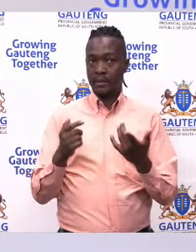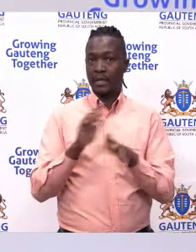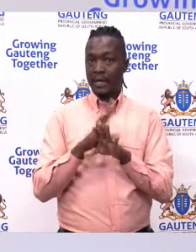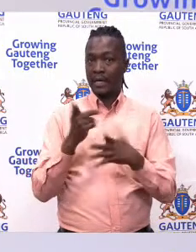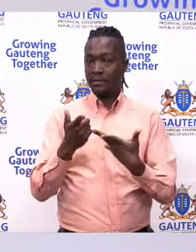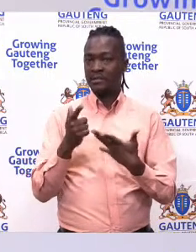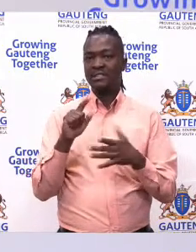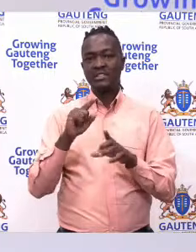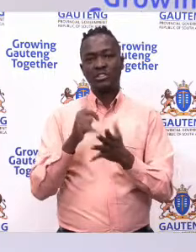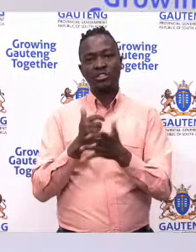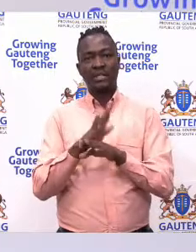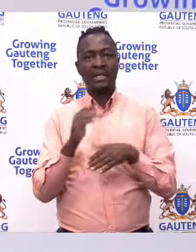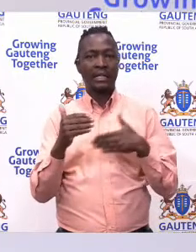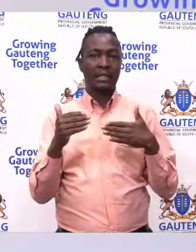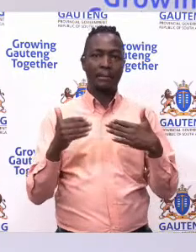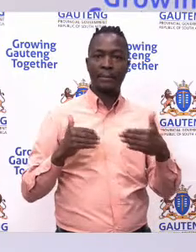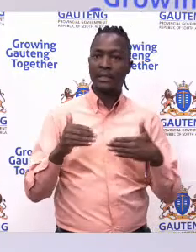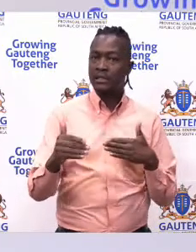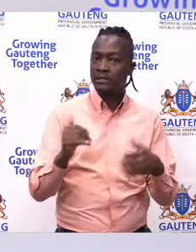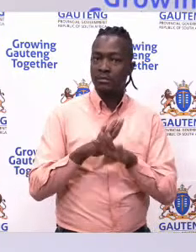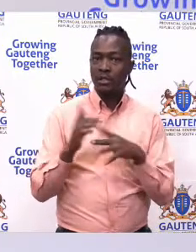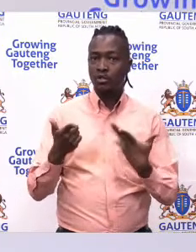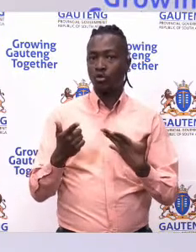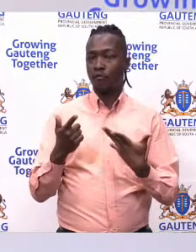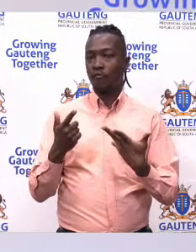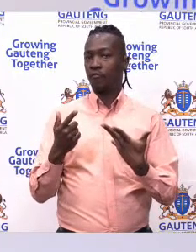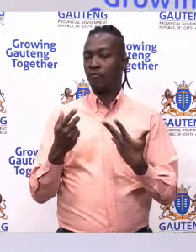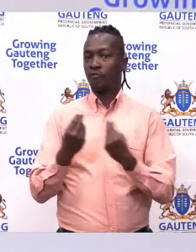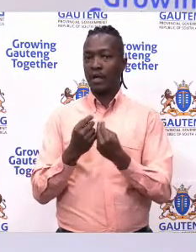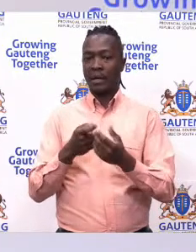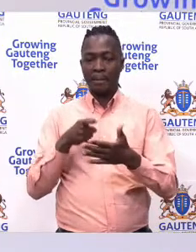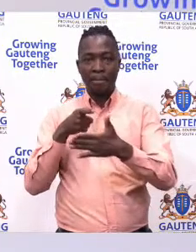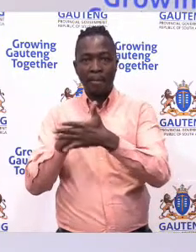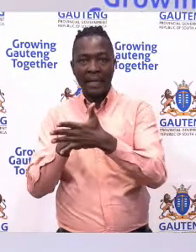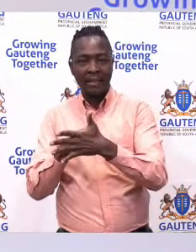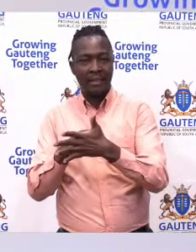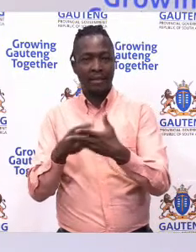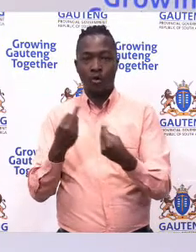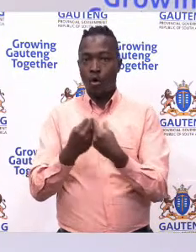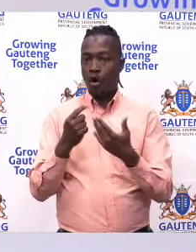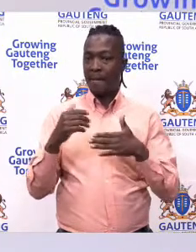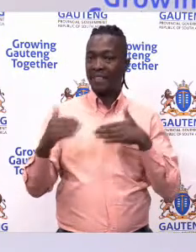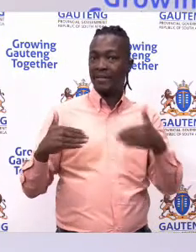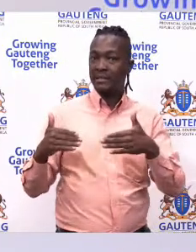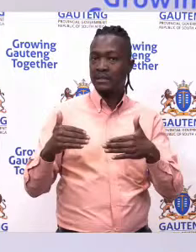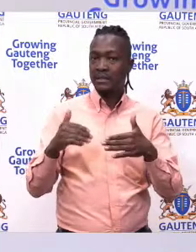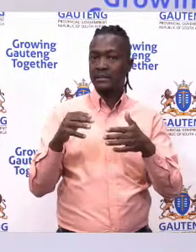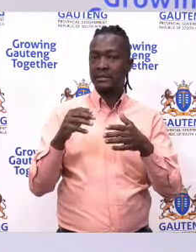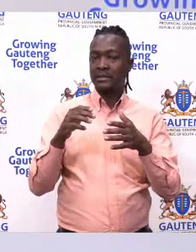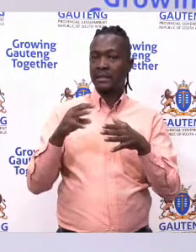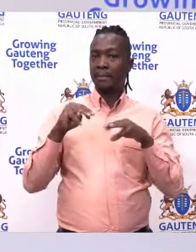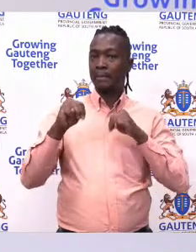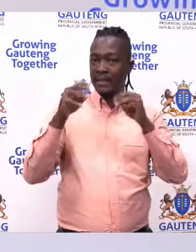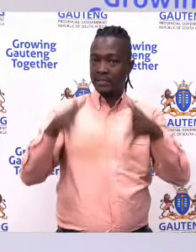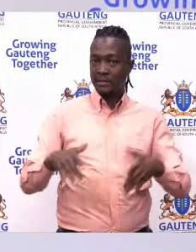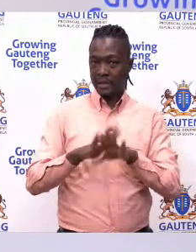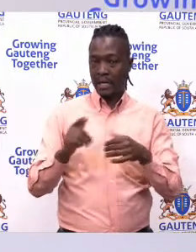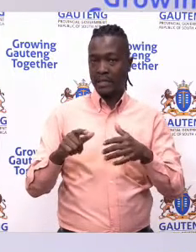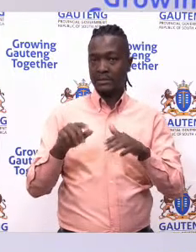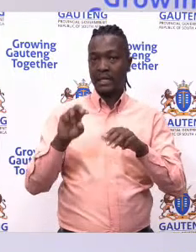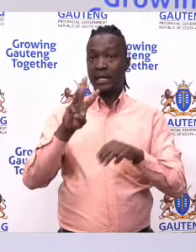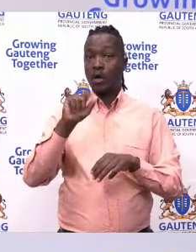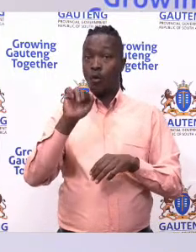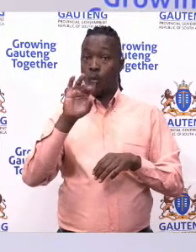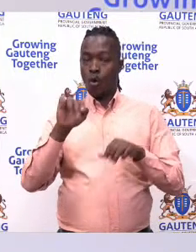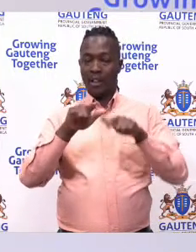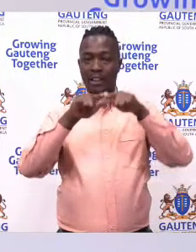just the management of the stock by the facility managers or supervisors at the ward level. And I'm